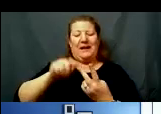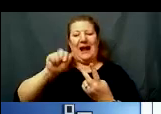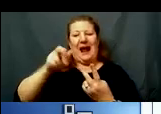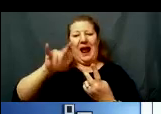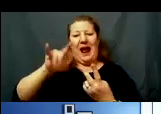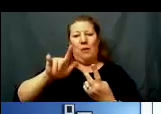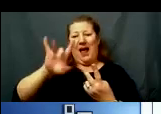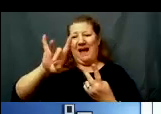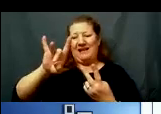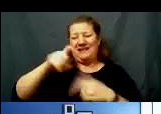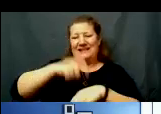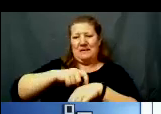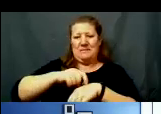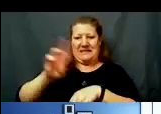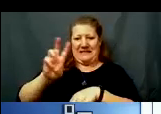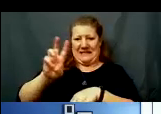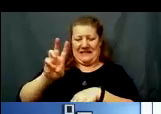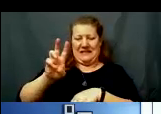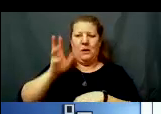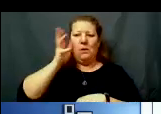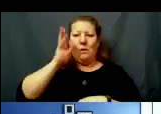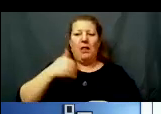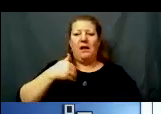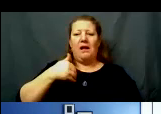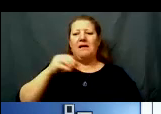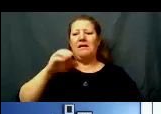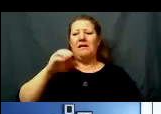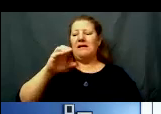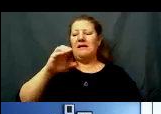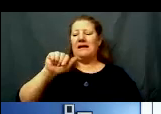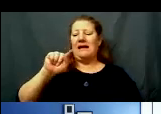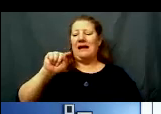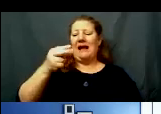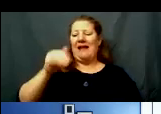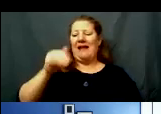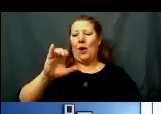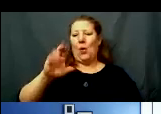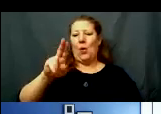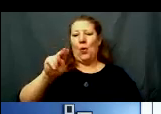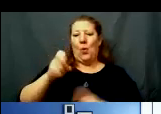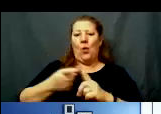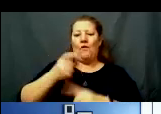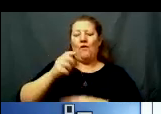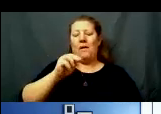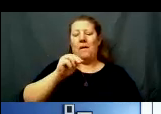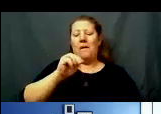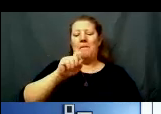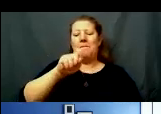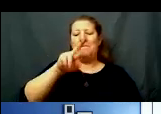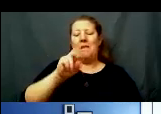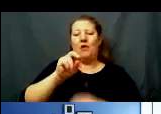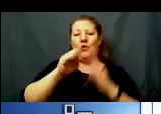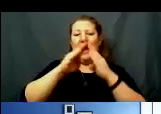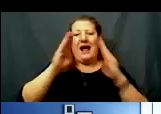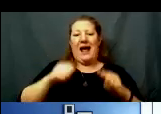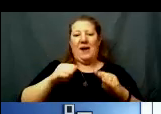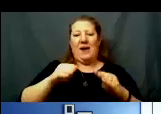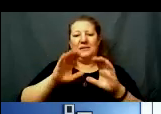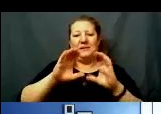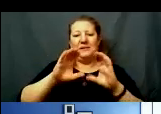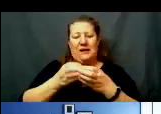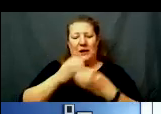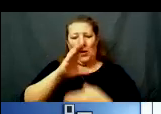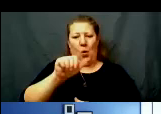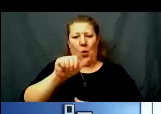p.m., we're going to have Dr. Kathy Kuhn from the Metropolitan Housing Coalition